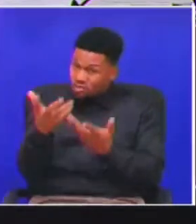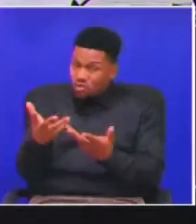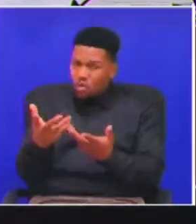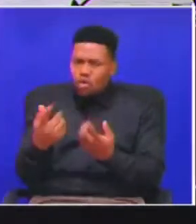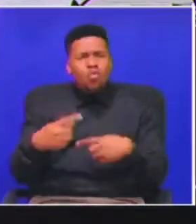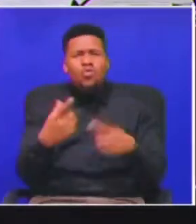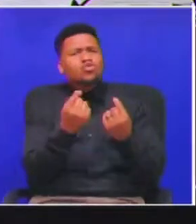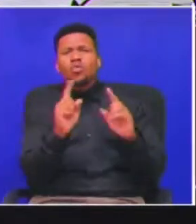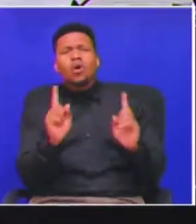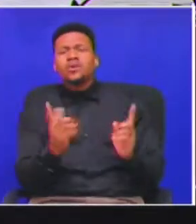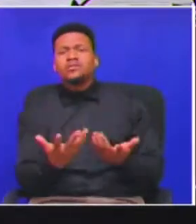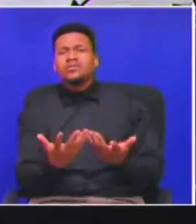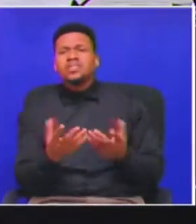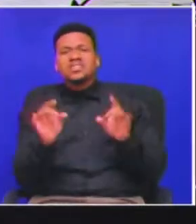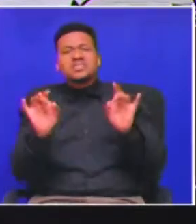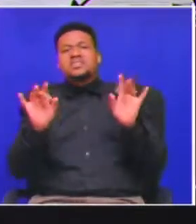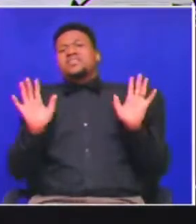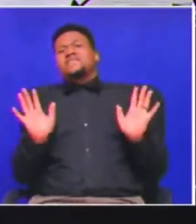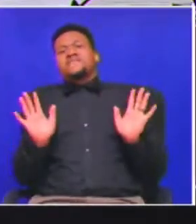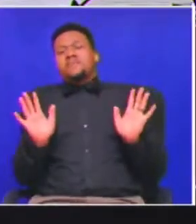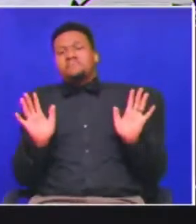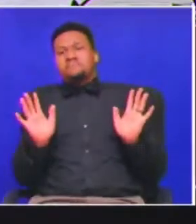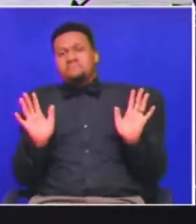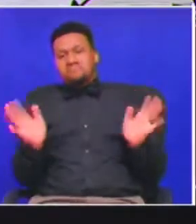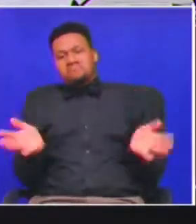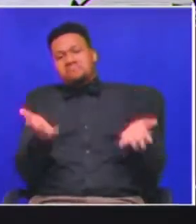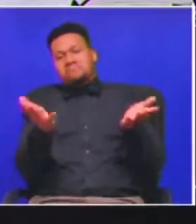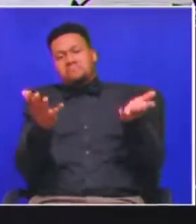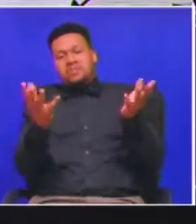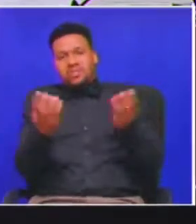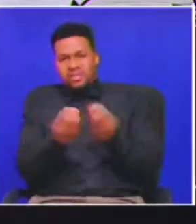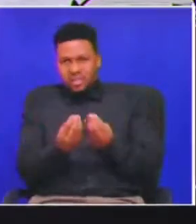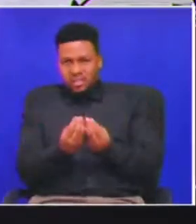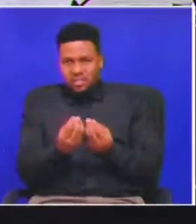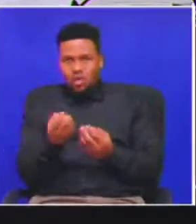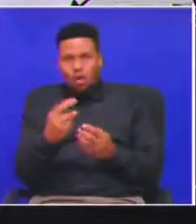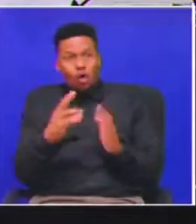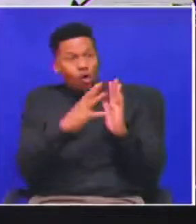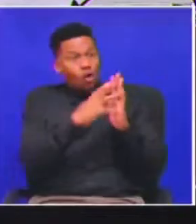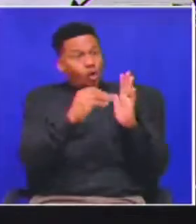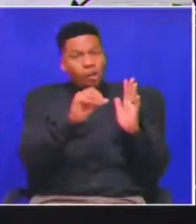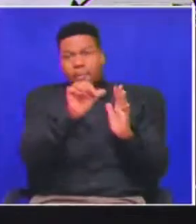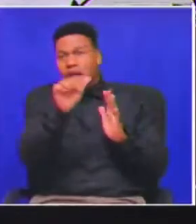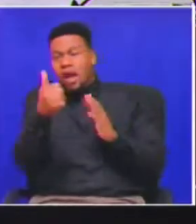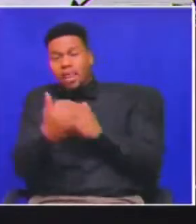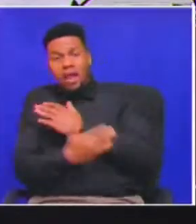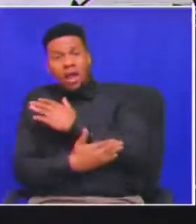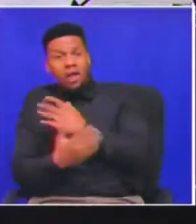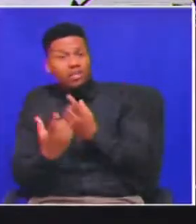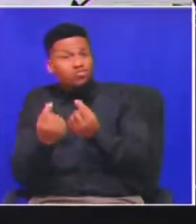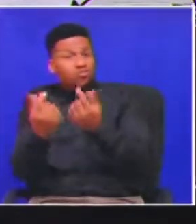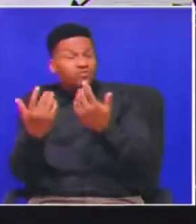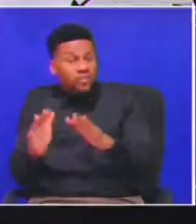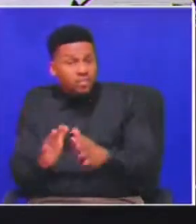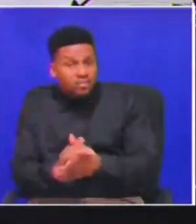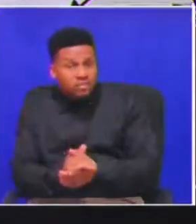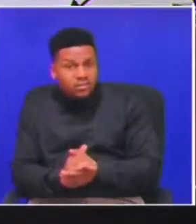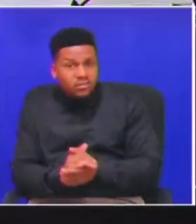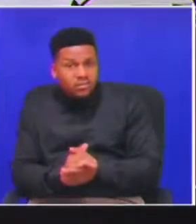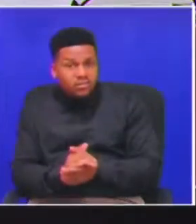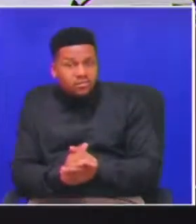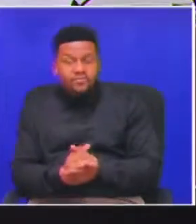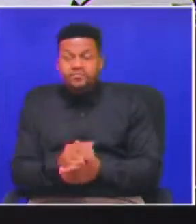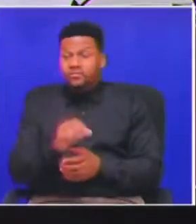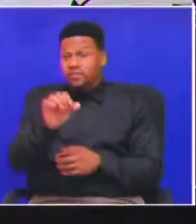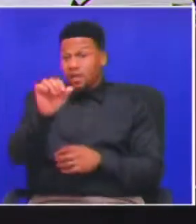as they are? Or should we do what others have done? Now, let me give you another example.